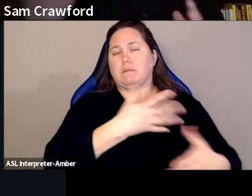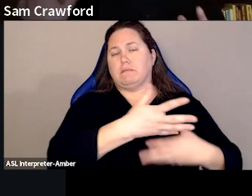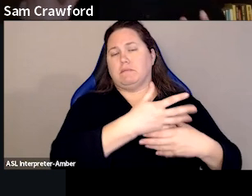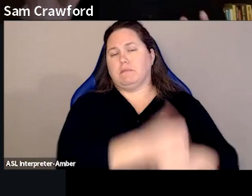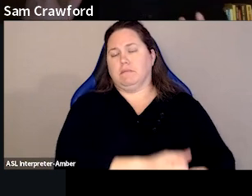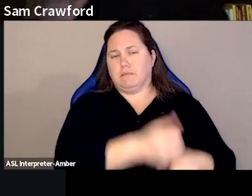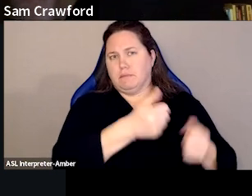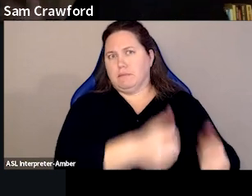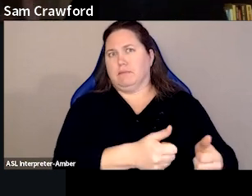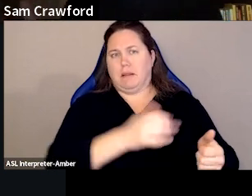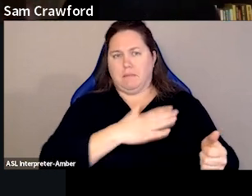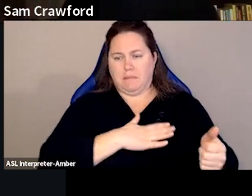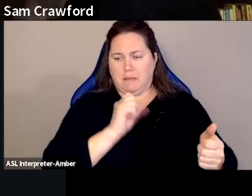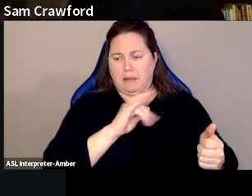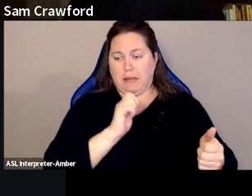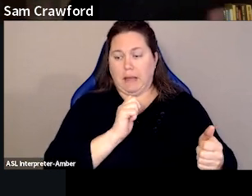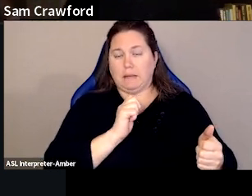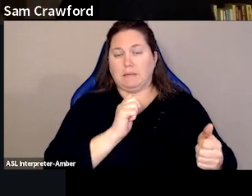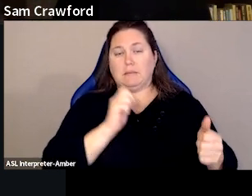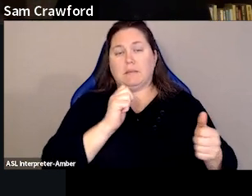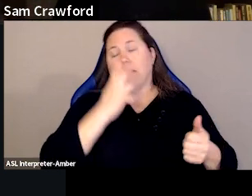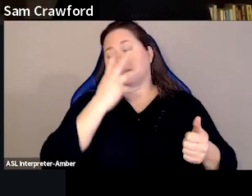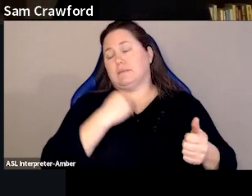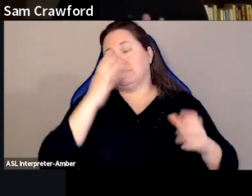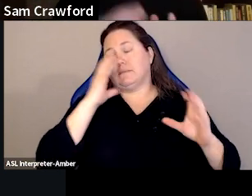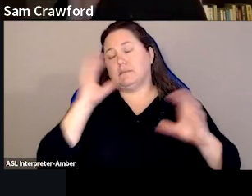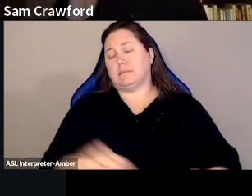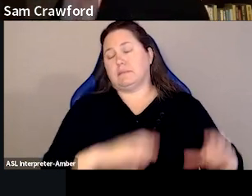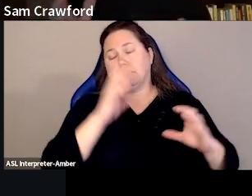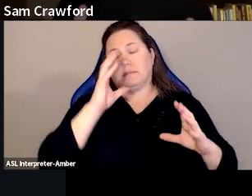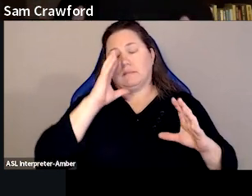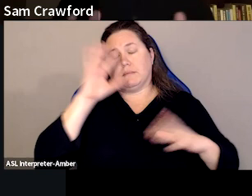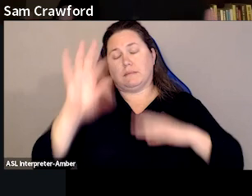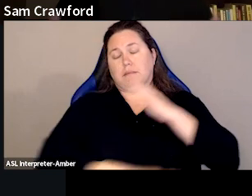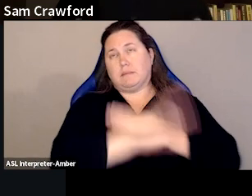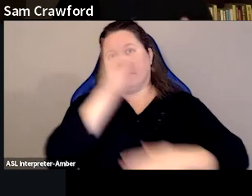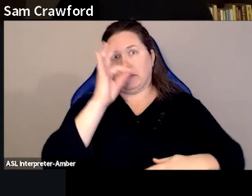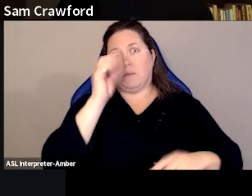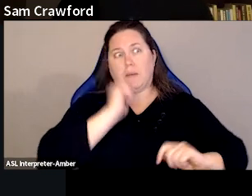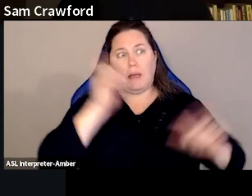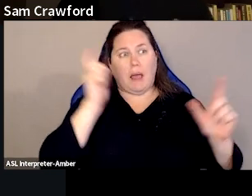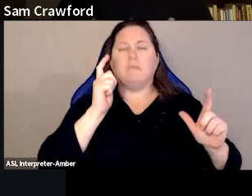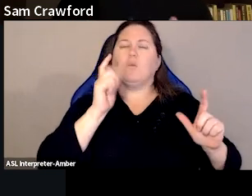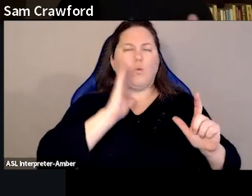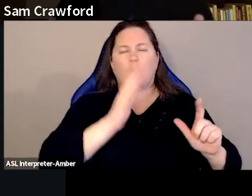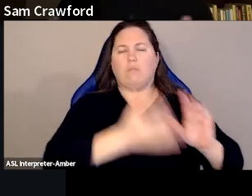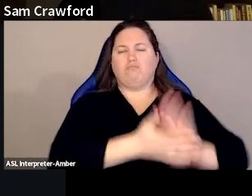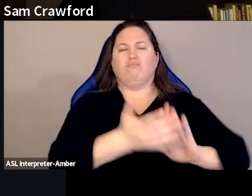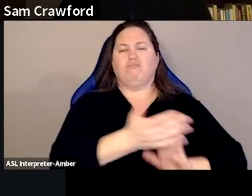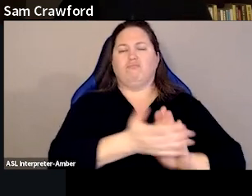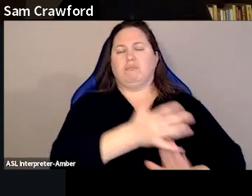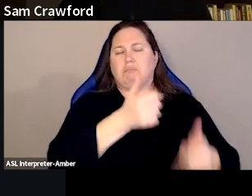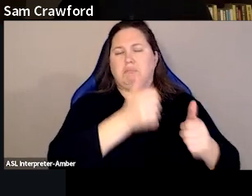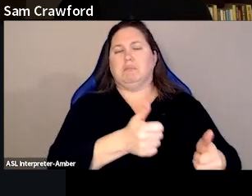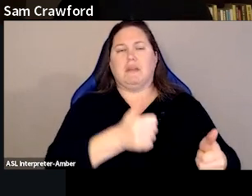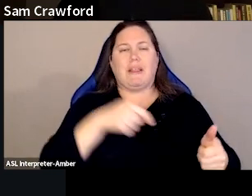your site, when you wake up in the morning, isn't going to have self-imploded. It's not $19.99 anymore, and you